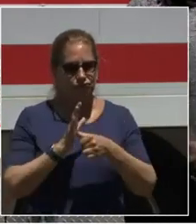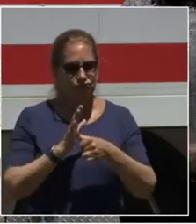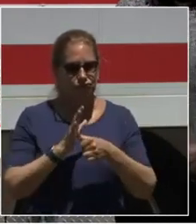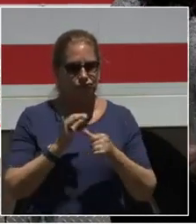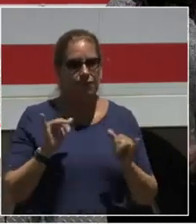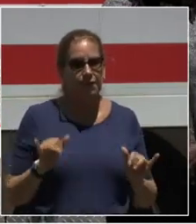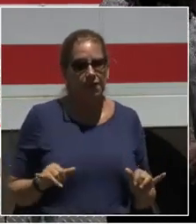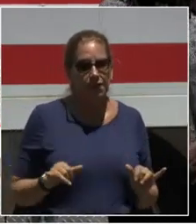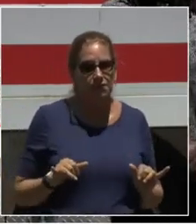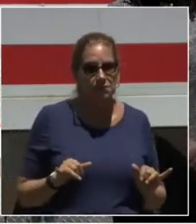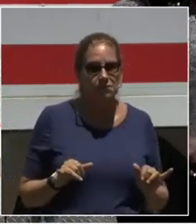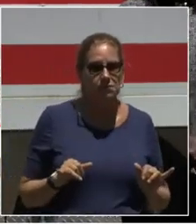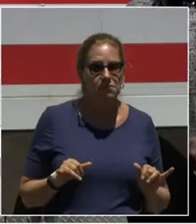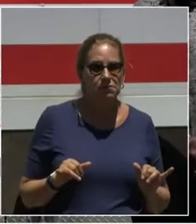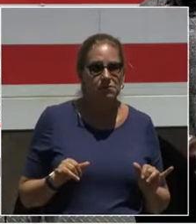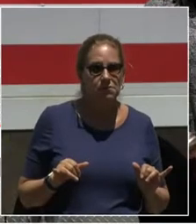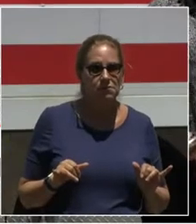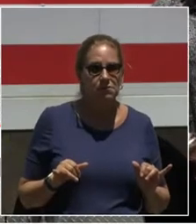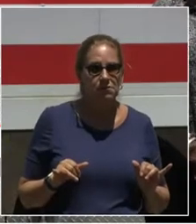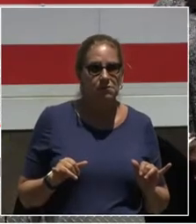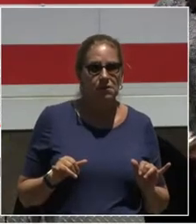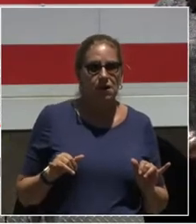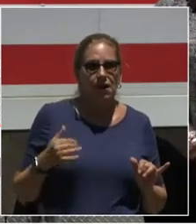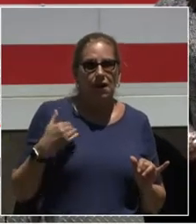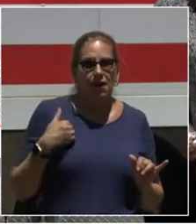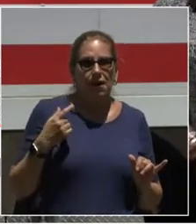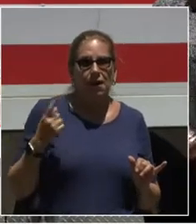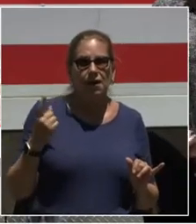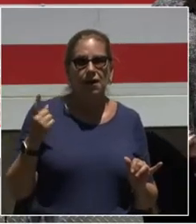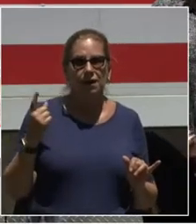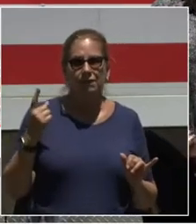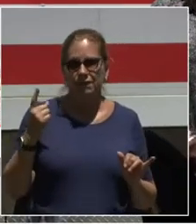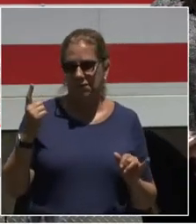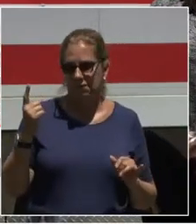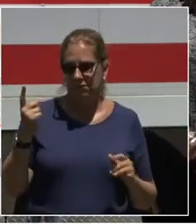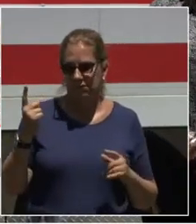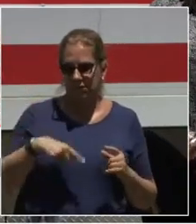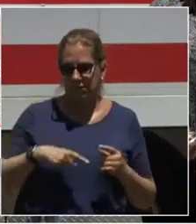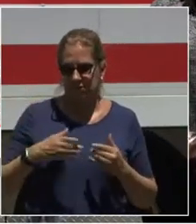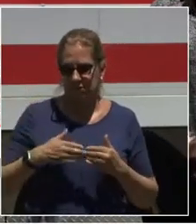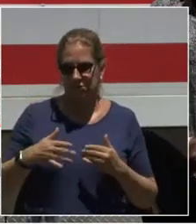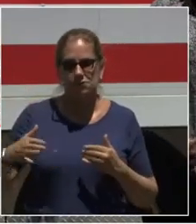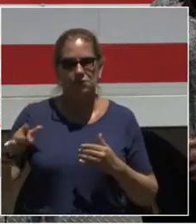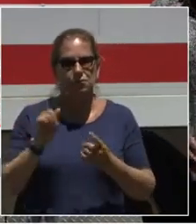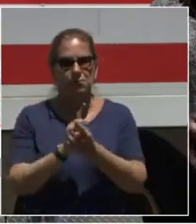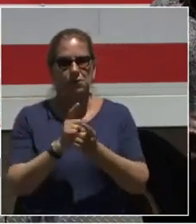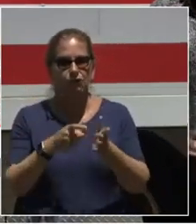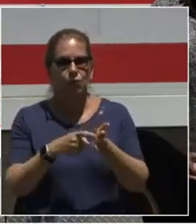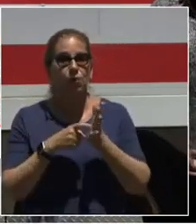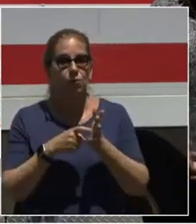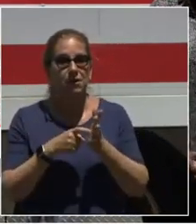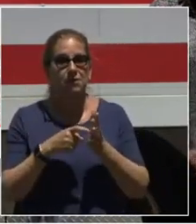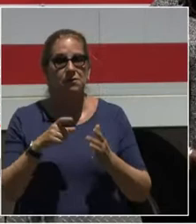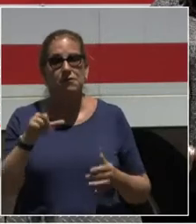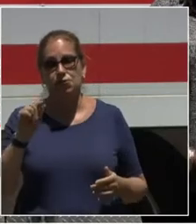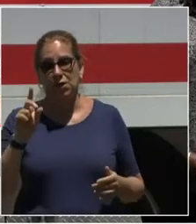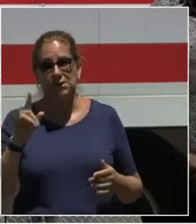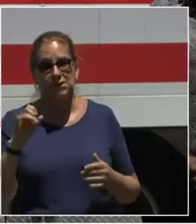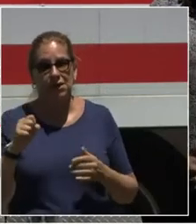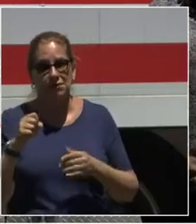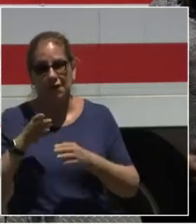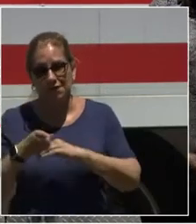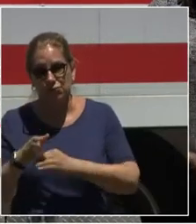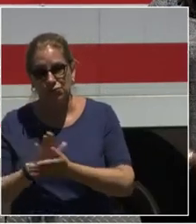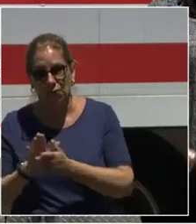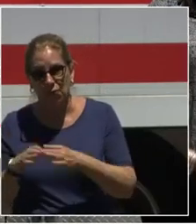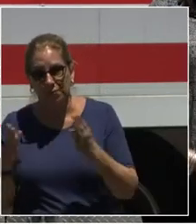have the 20th day of school to meet this requirement, it's critical that, one, families enroll early, but secondly, we